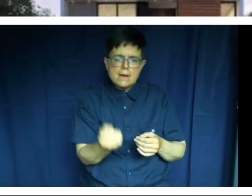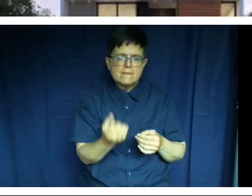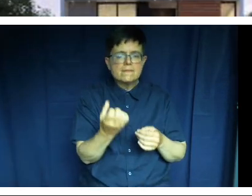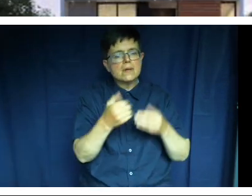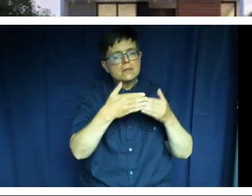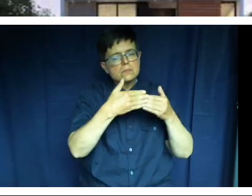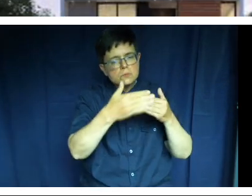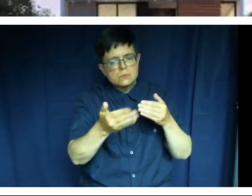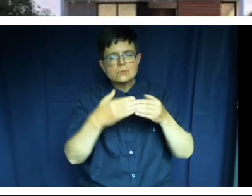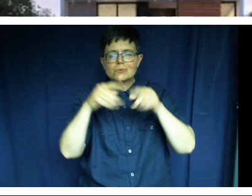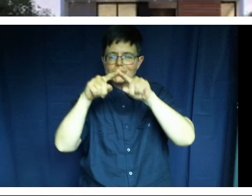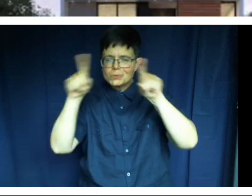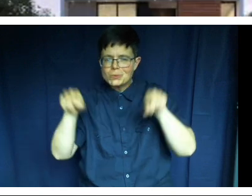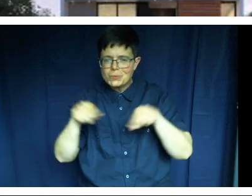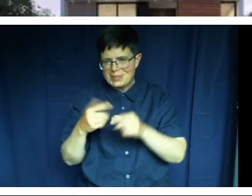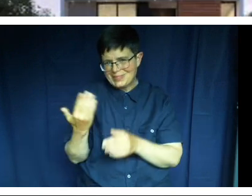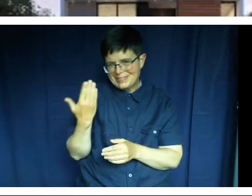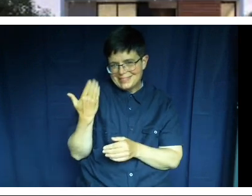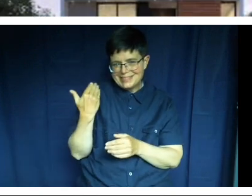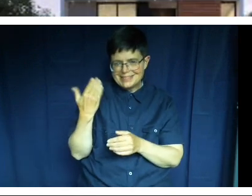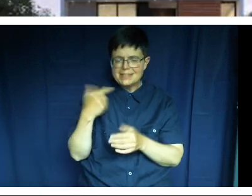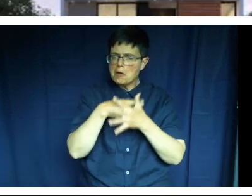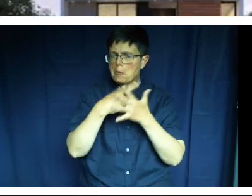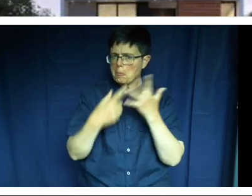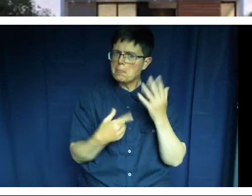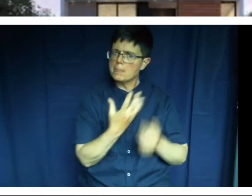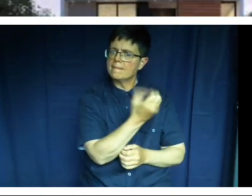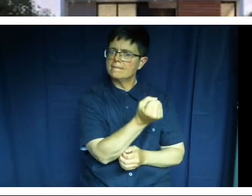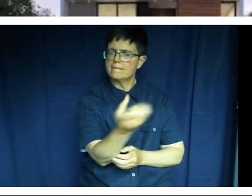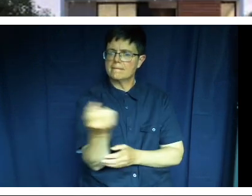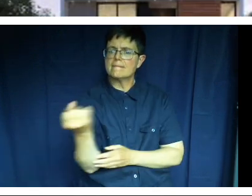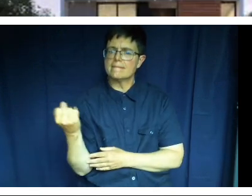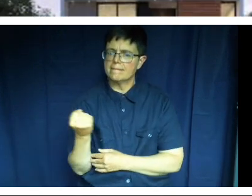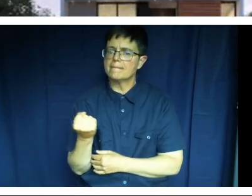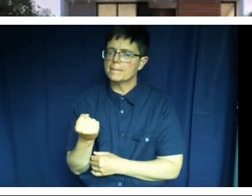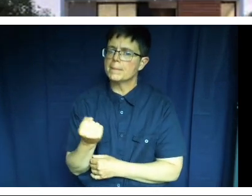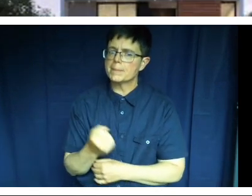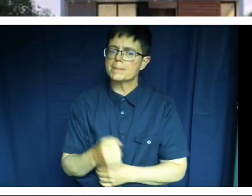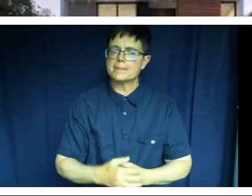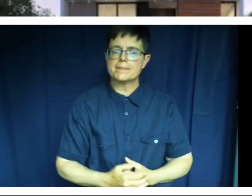the house concept that I was describing to you.